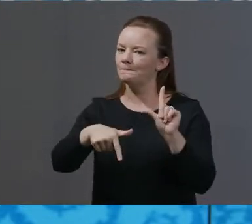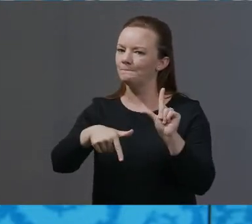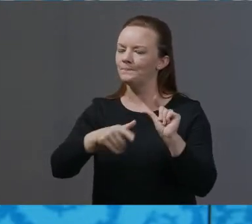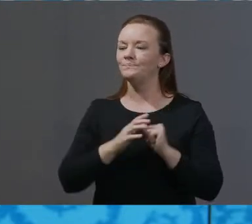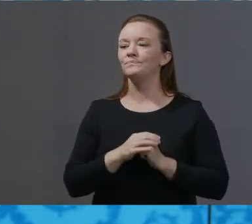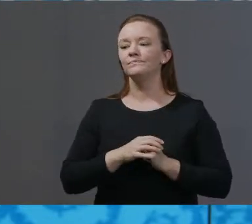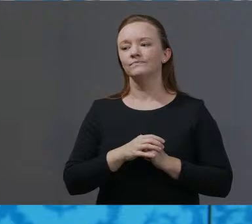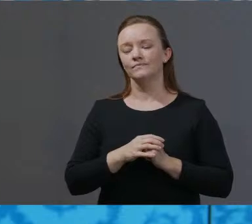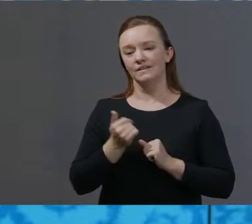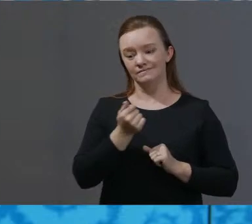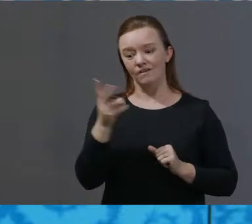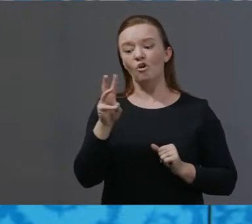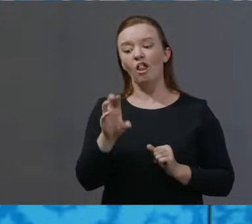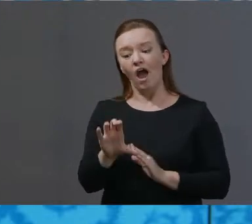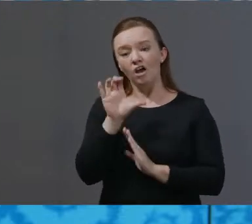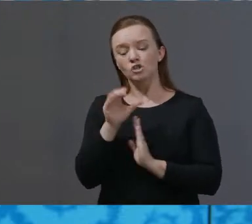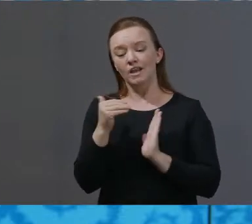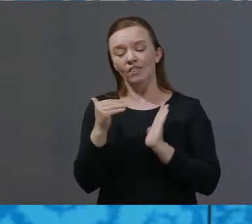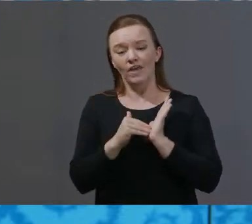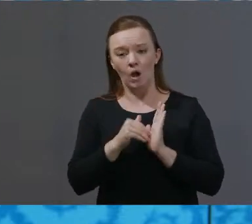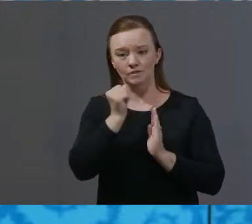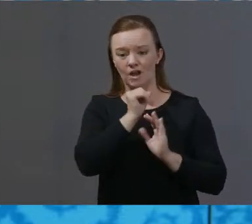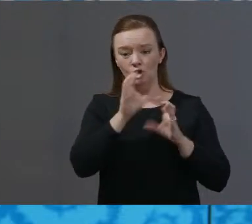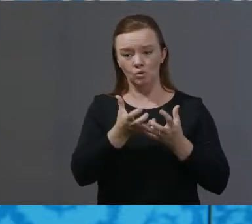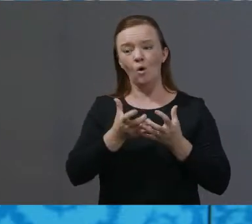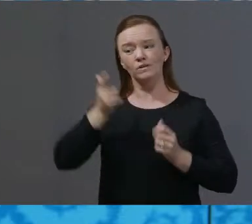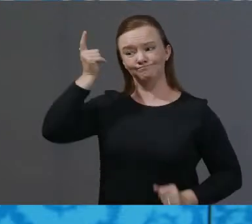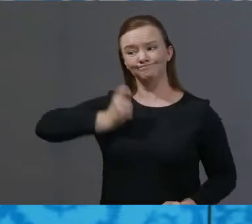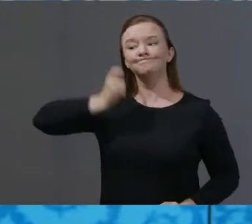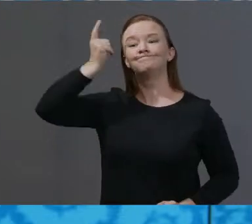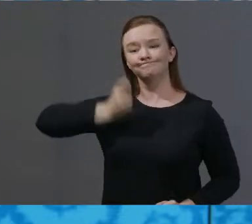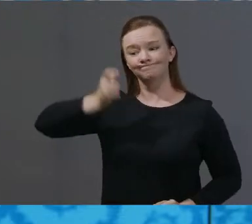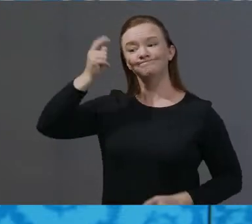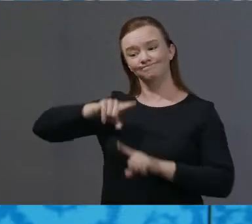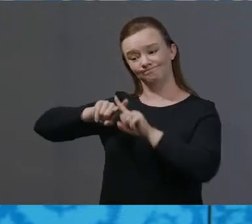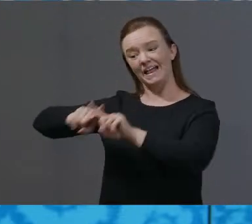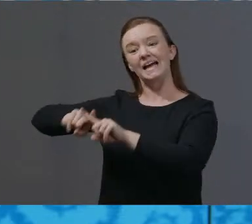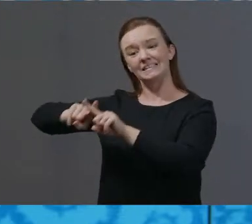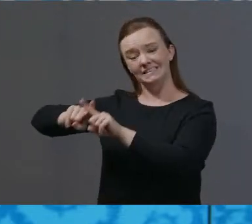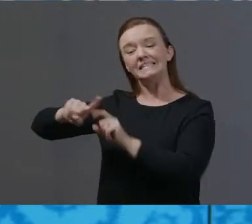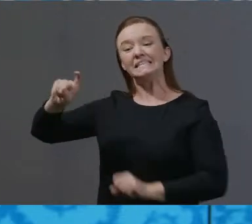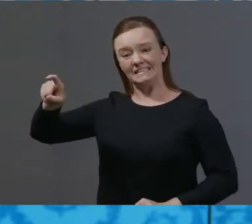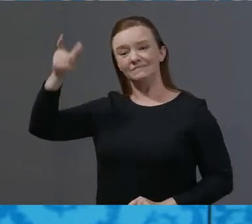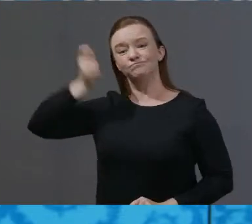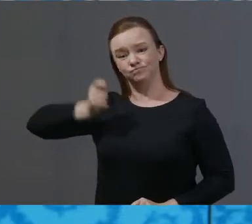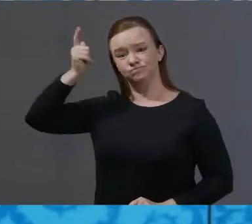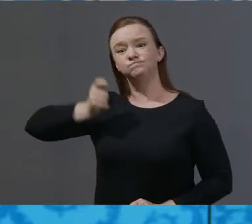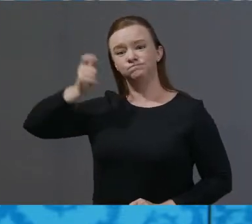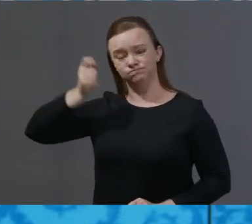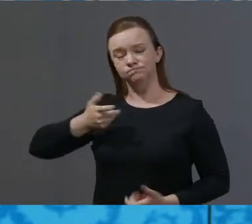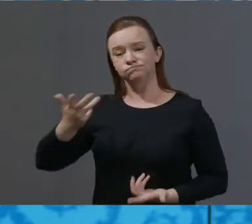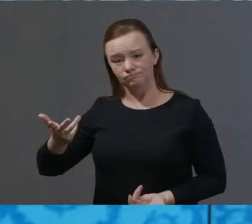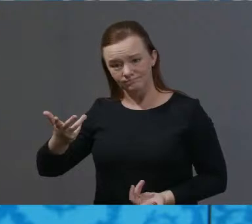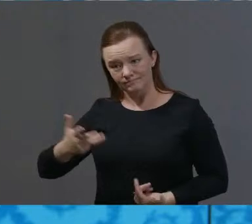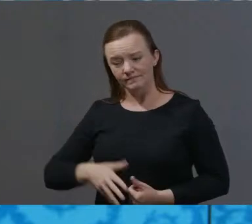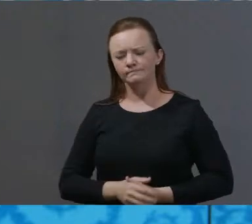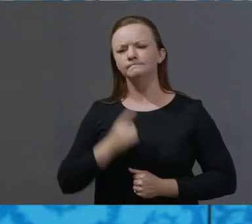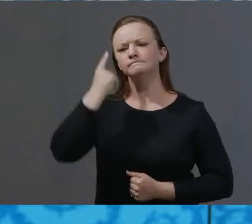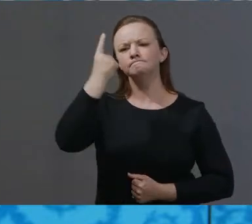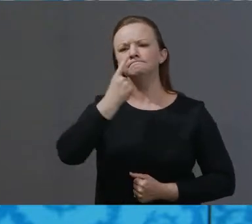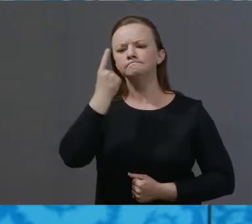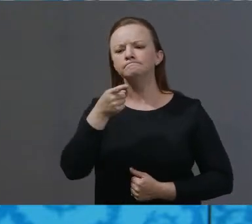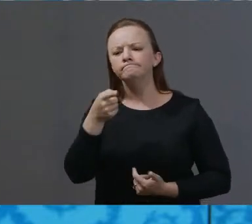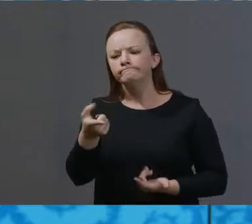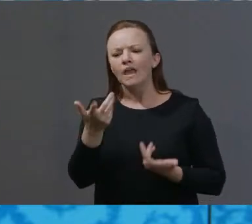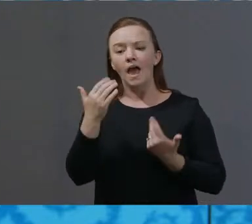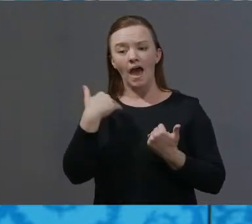100,000 Arizonans surviving off of those benefits today. I wondered if you could share your thoughts on either increasing the state maximum